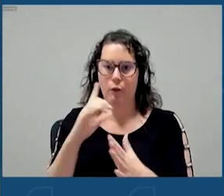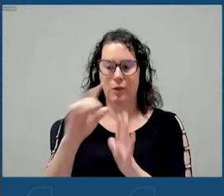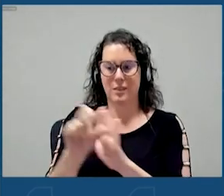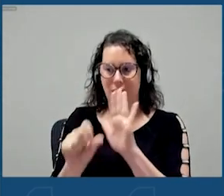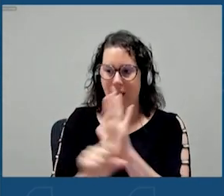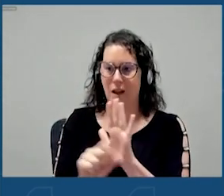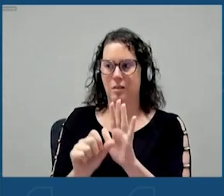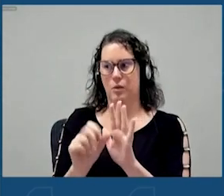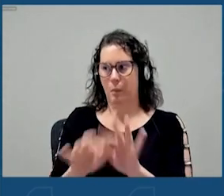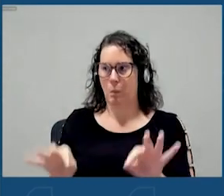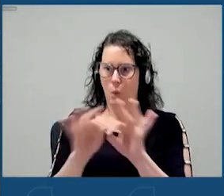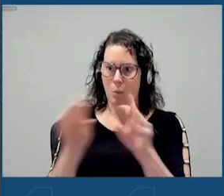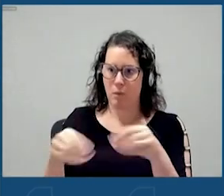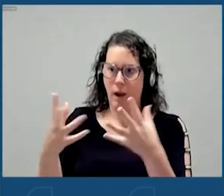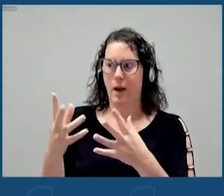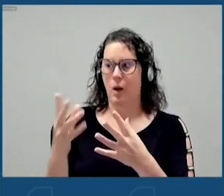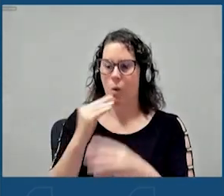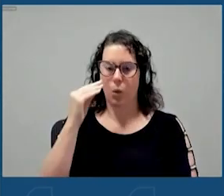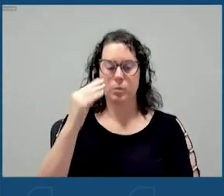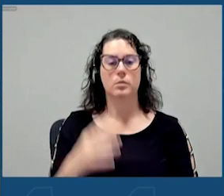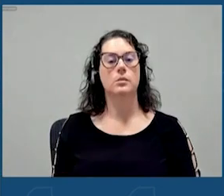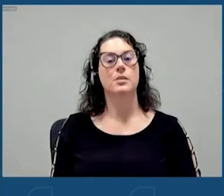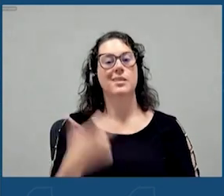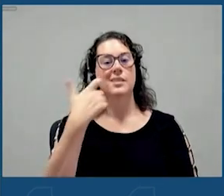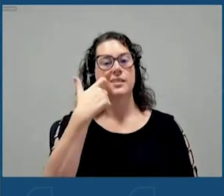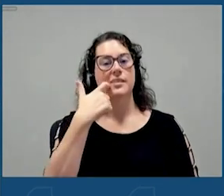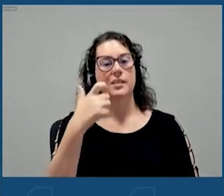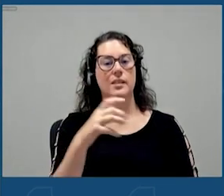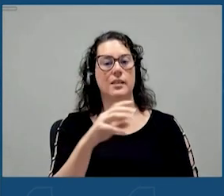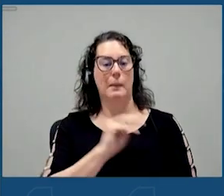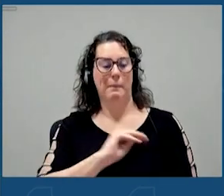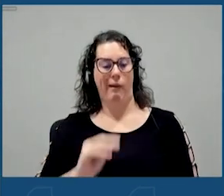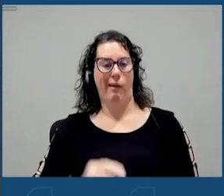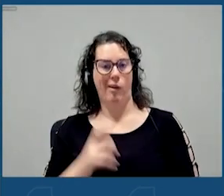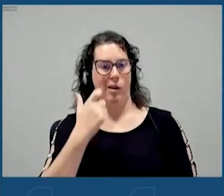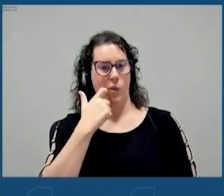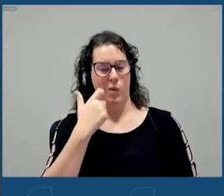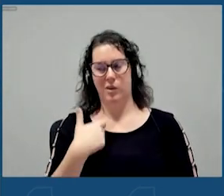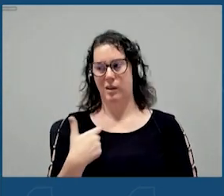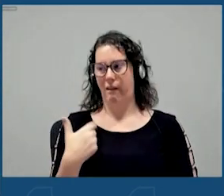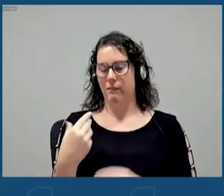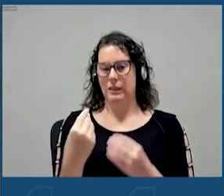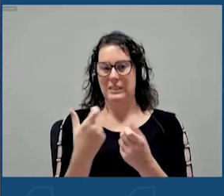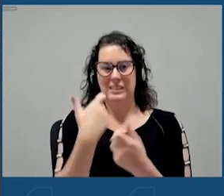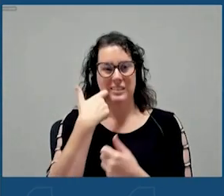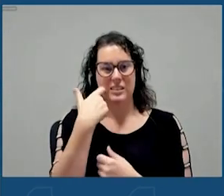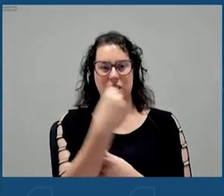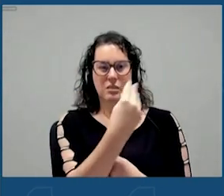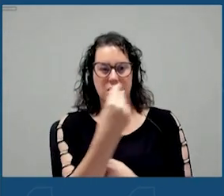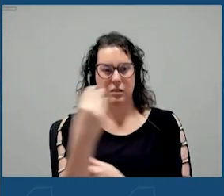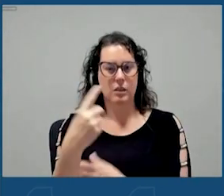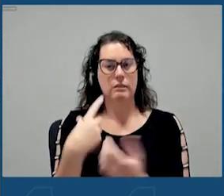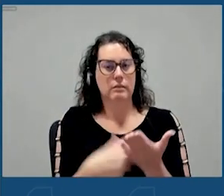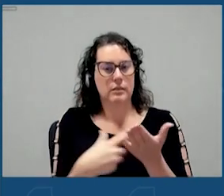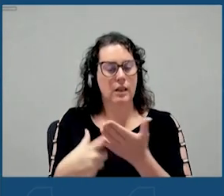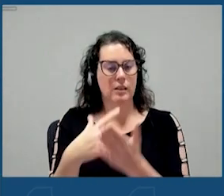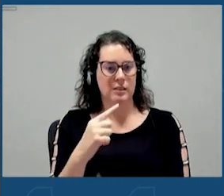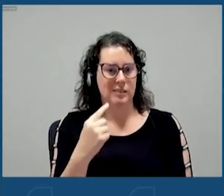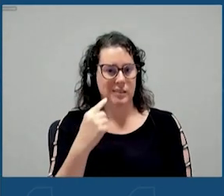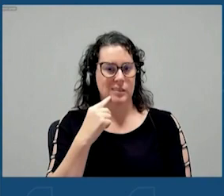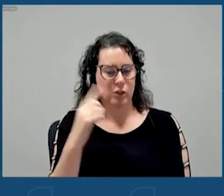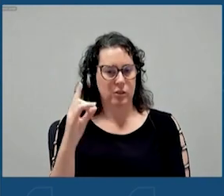have our mayor here as well. We just were at a press conference speaking about how serious crimes, shootings,